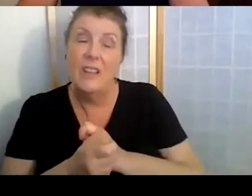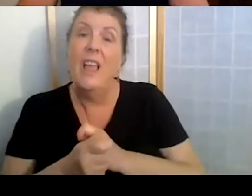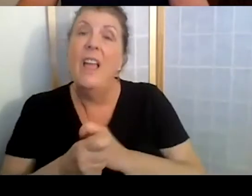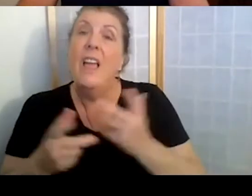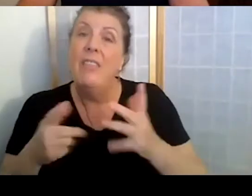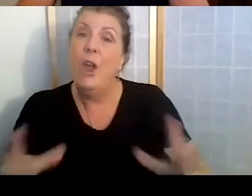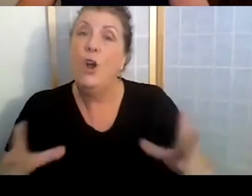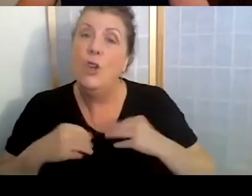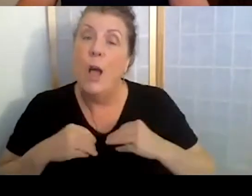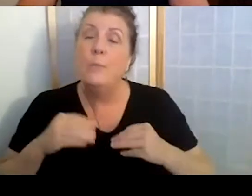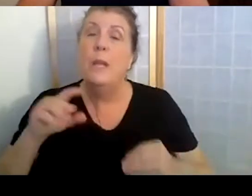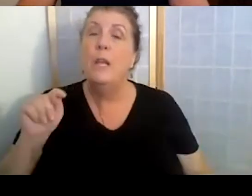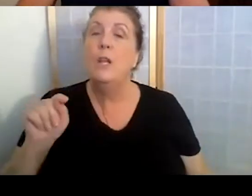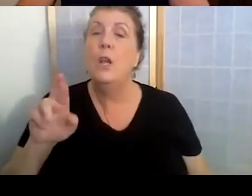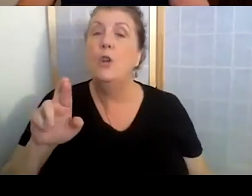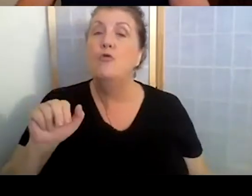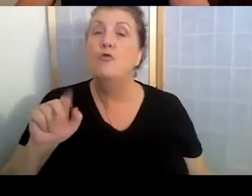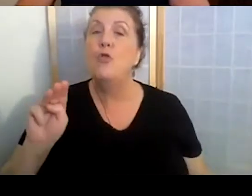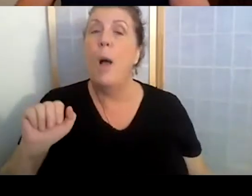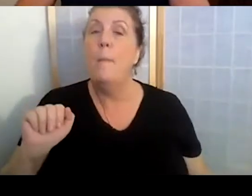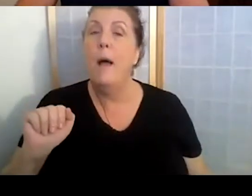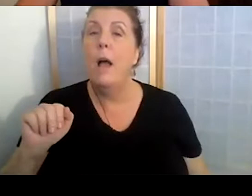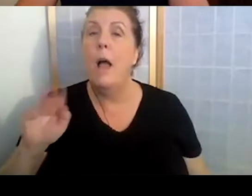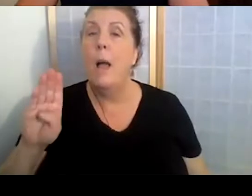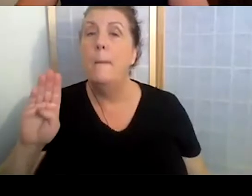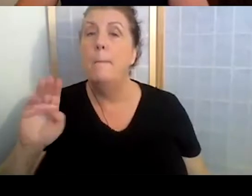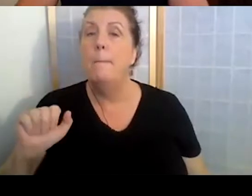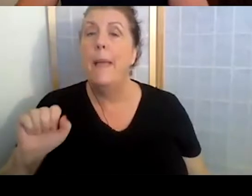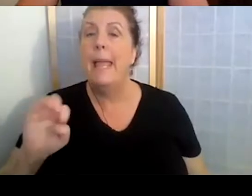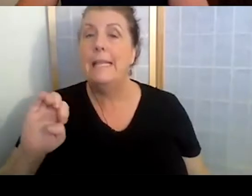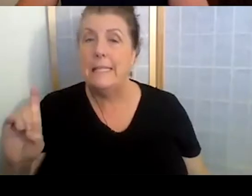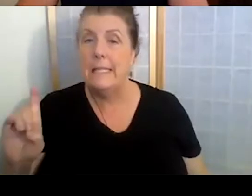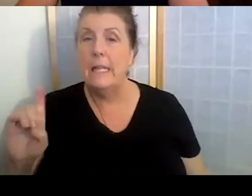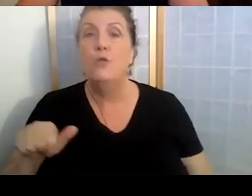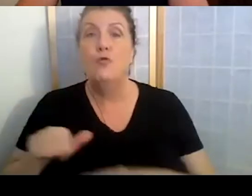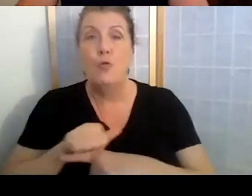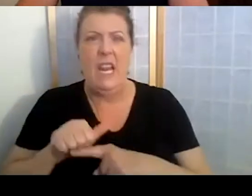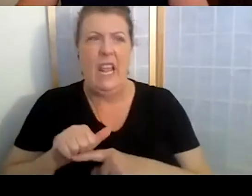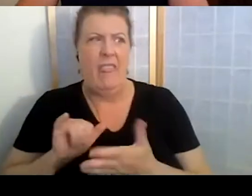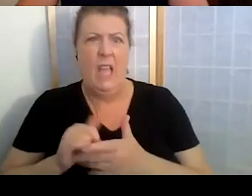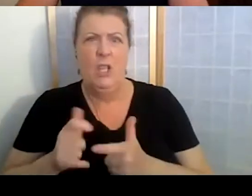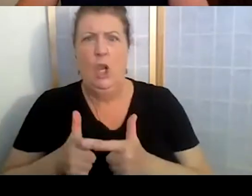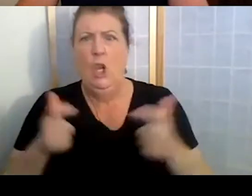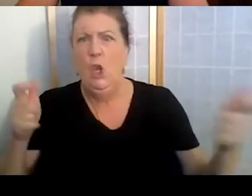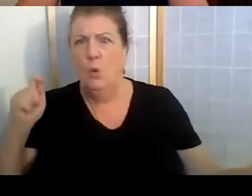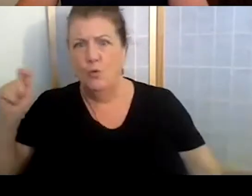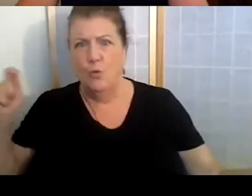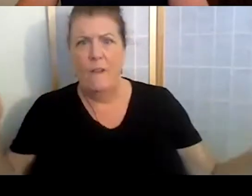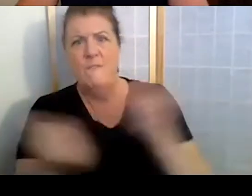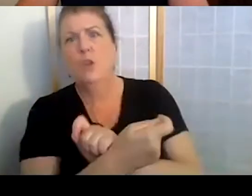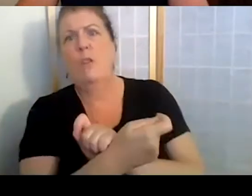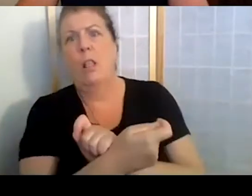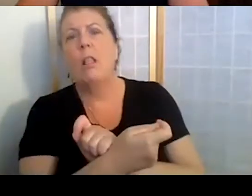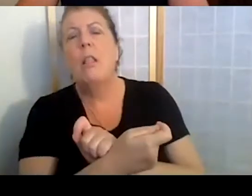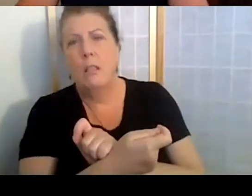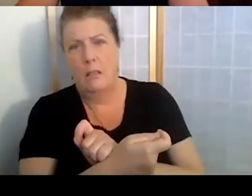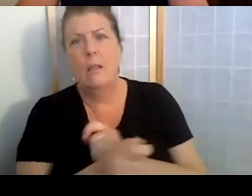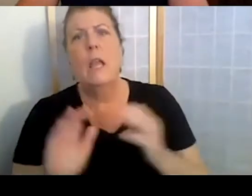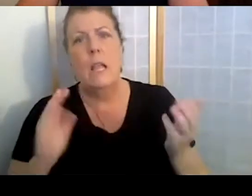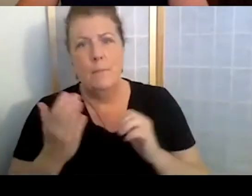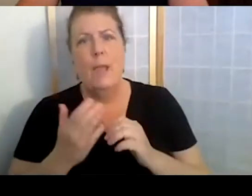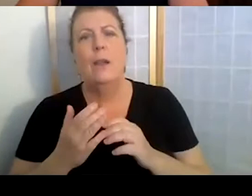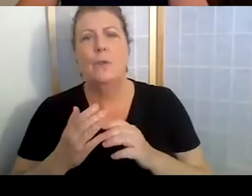a huge reversal from how a lot of the standard interview